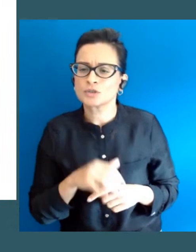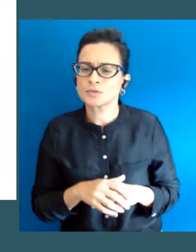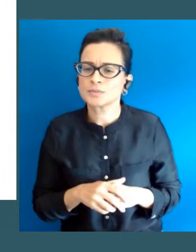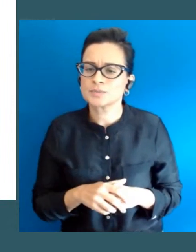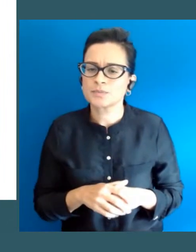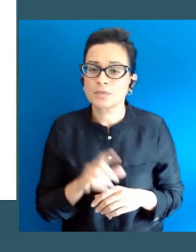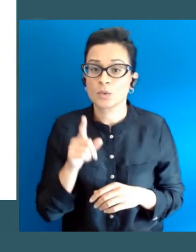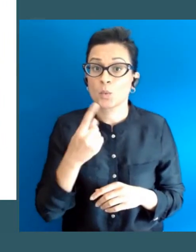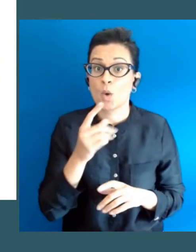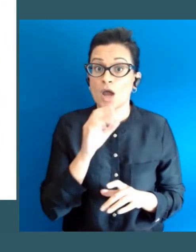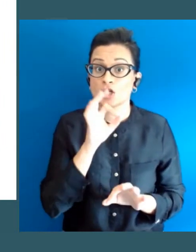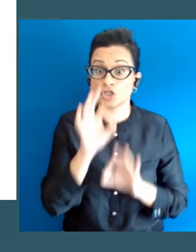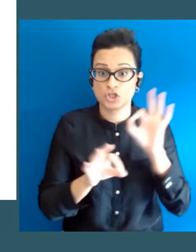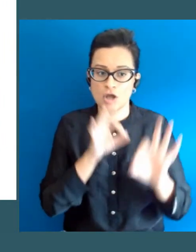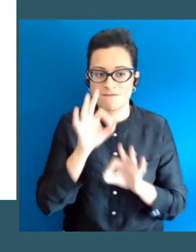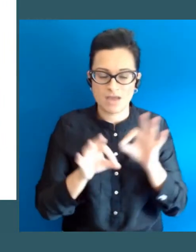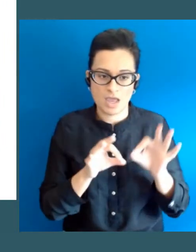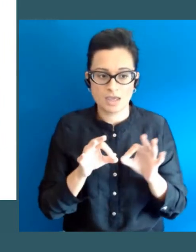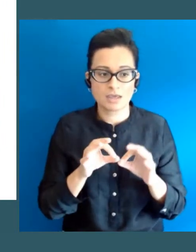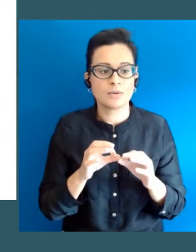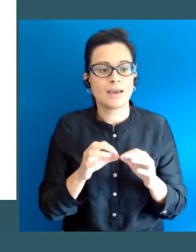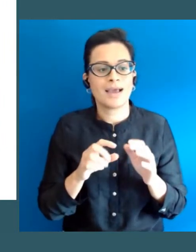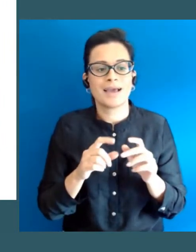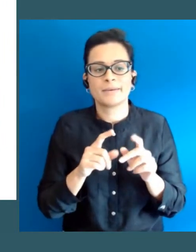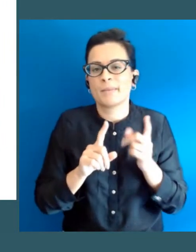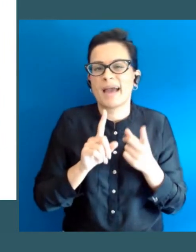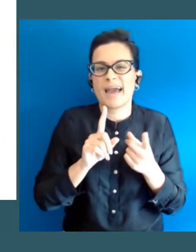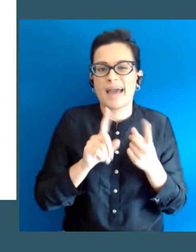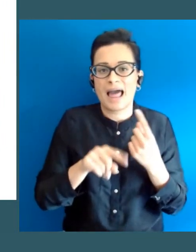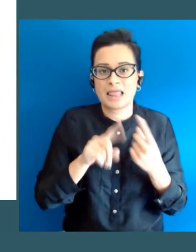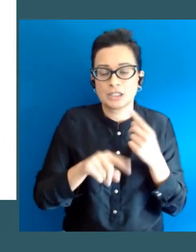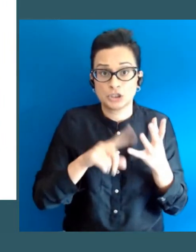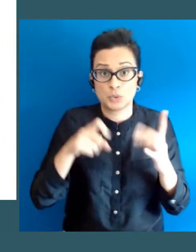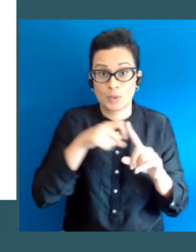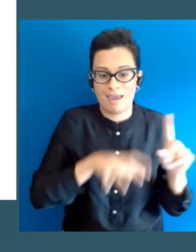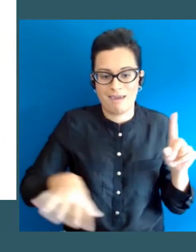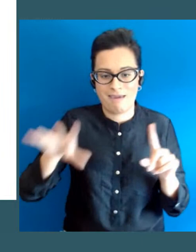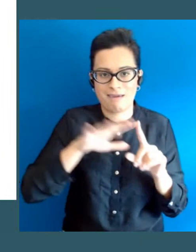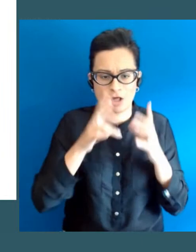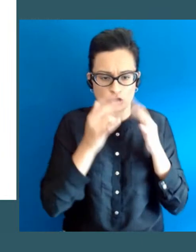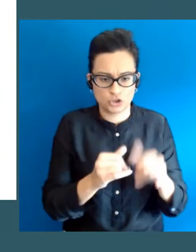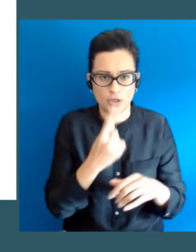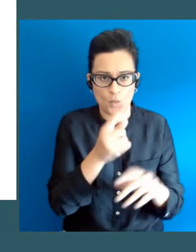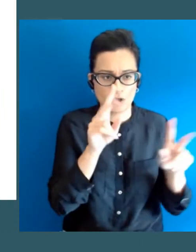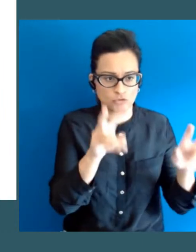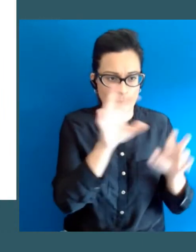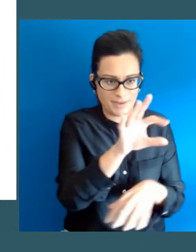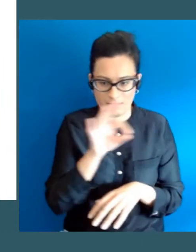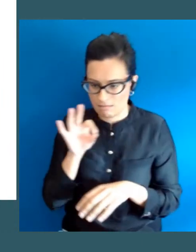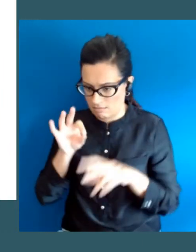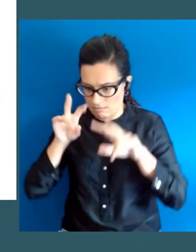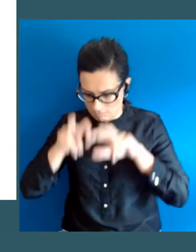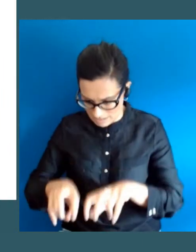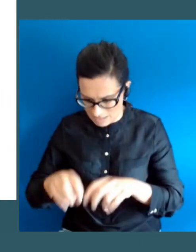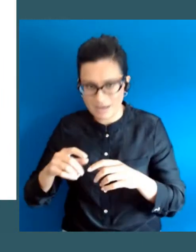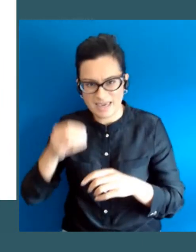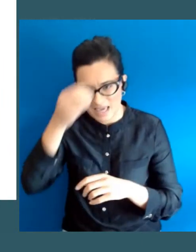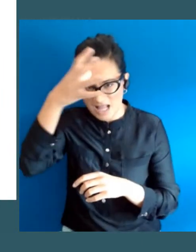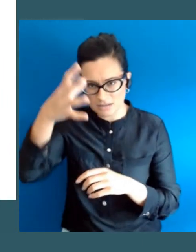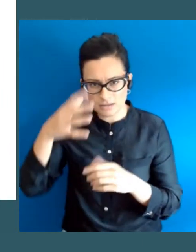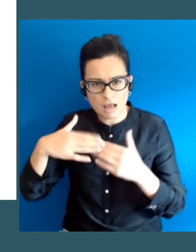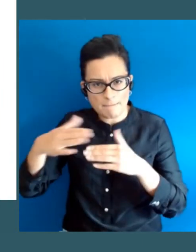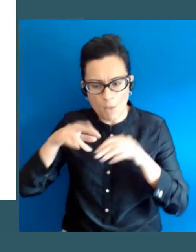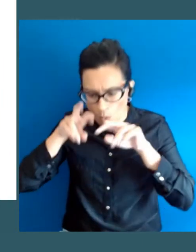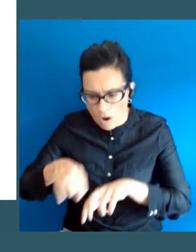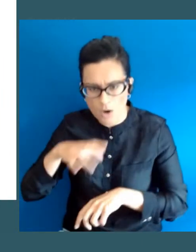occasionally AllergyUK, we look at a topic and we want to get more insight into that particular topic.